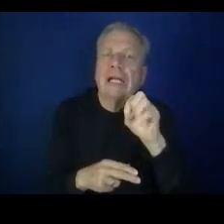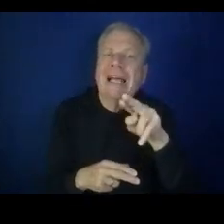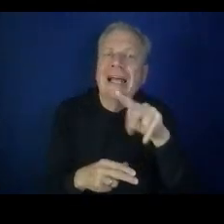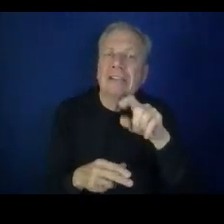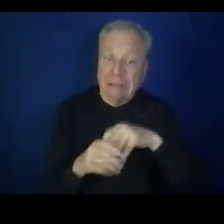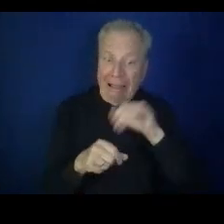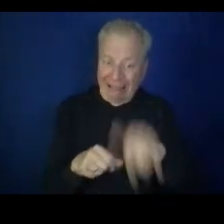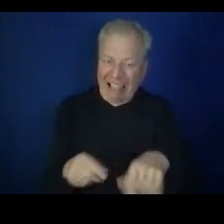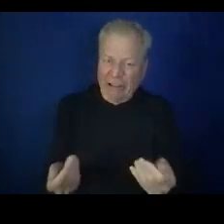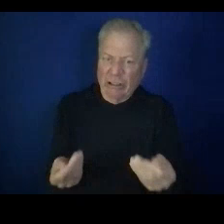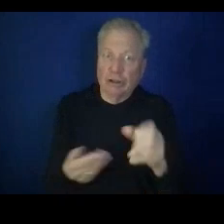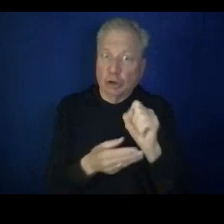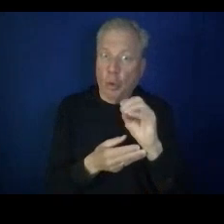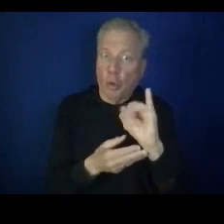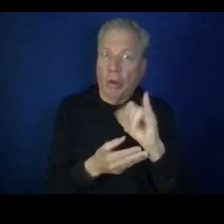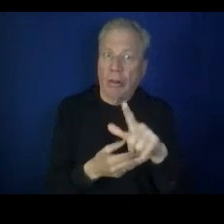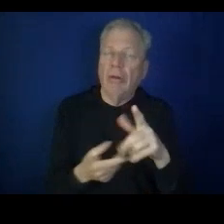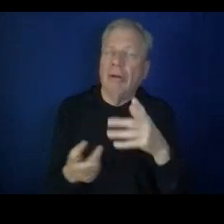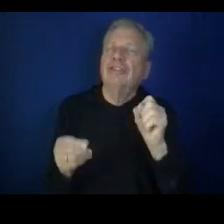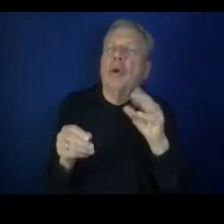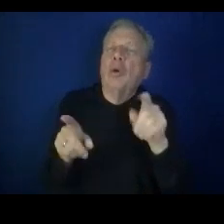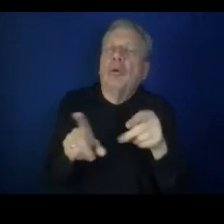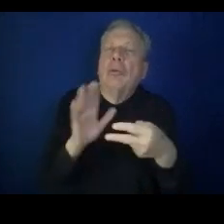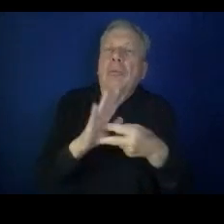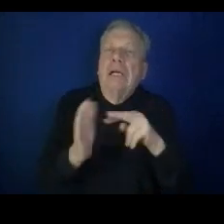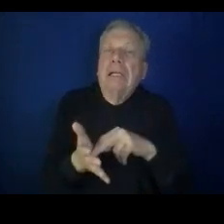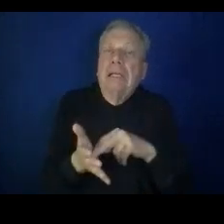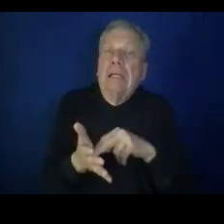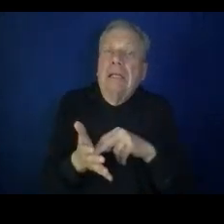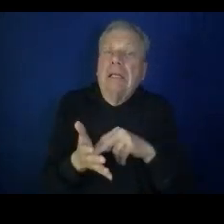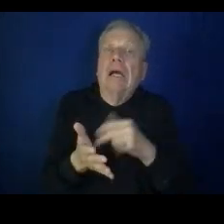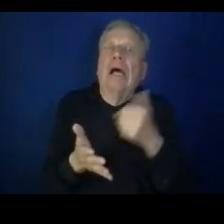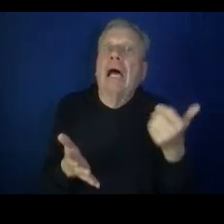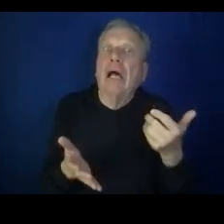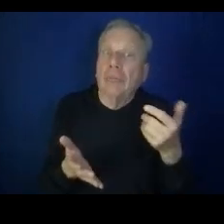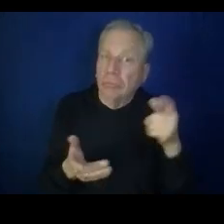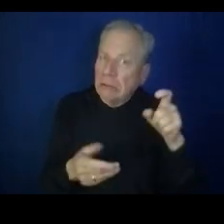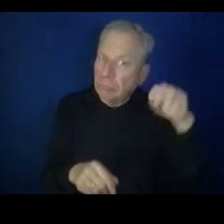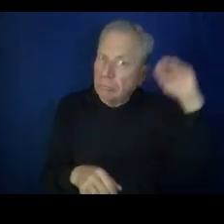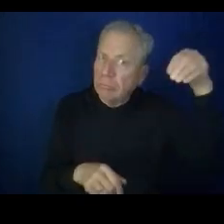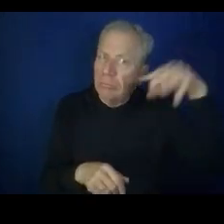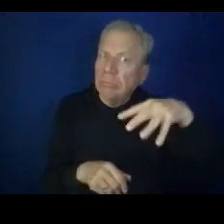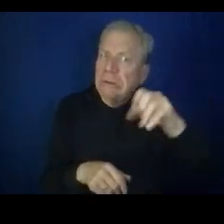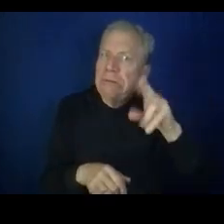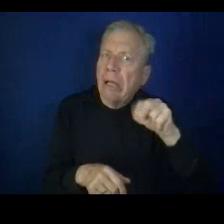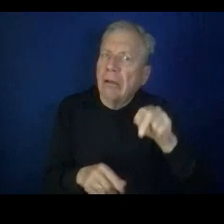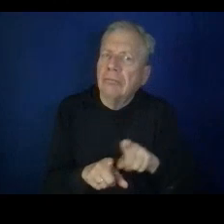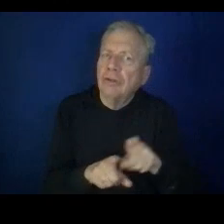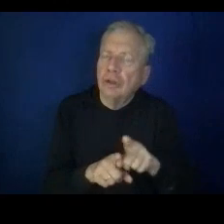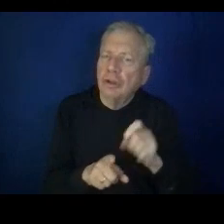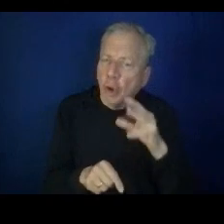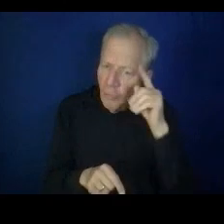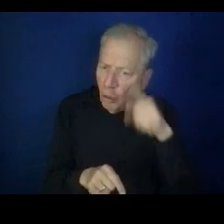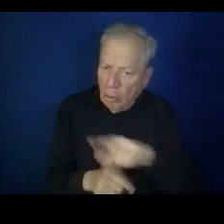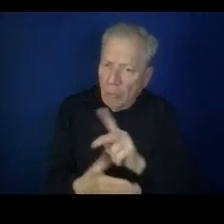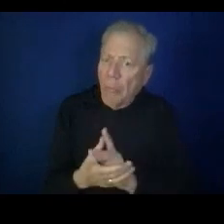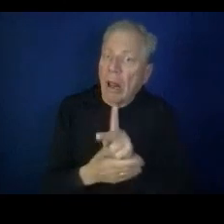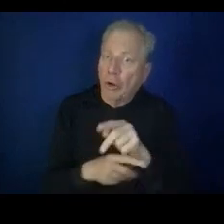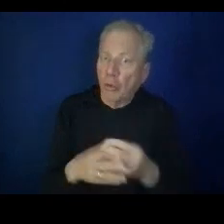soils, and sunlight. And you combine those things and plants grow. So when we go out to